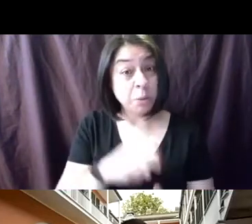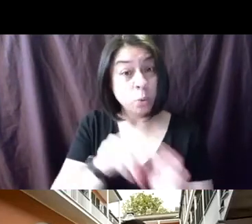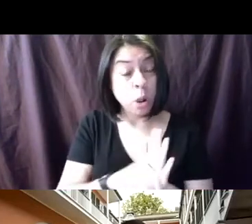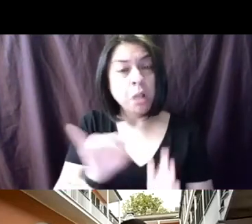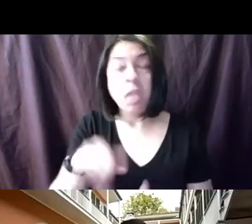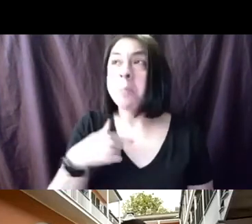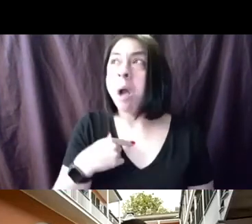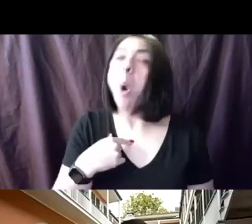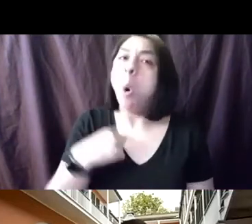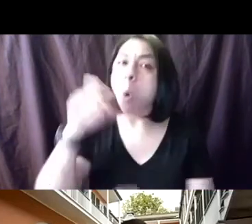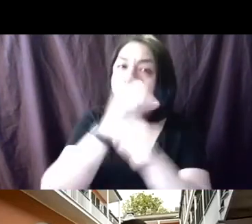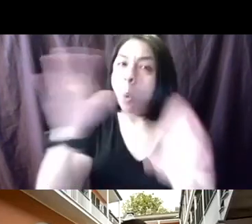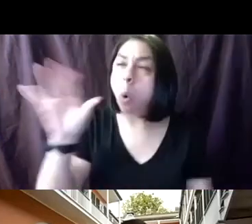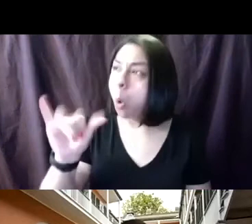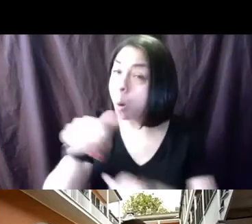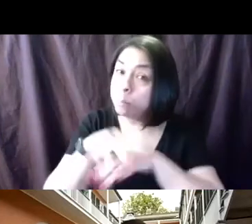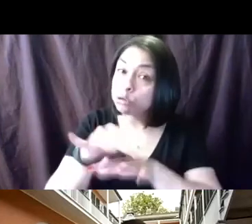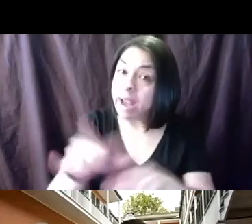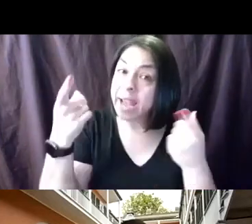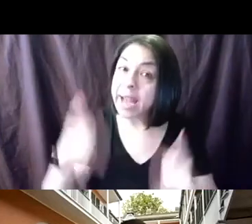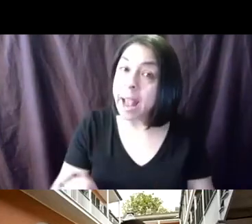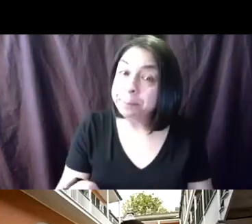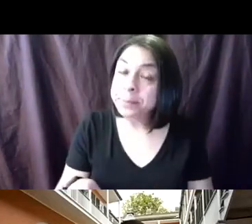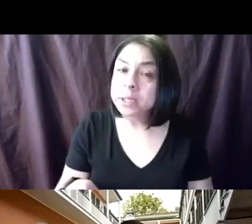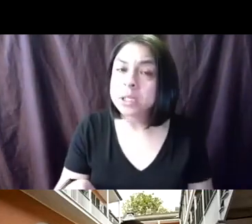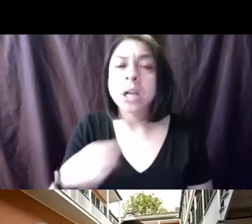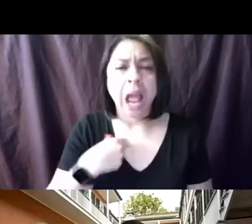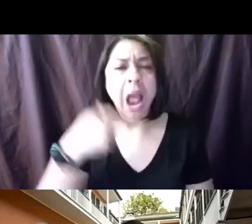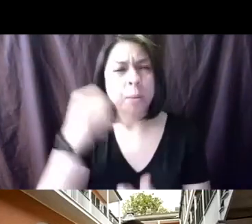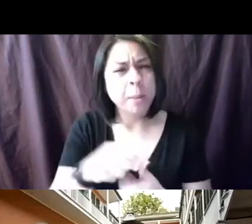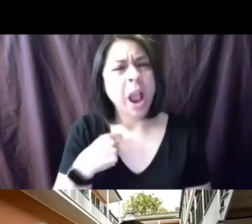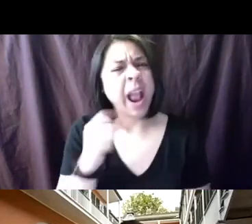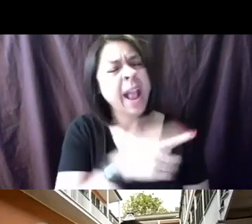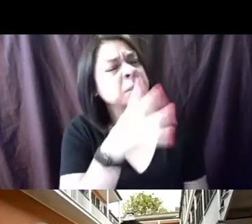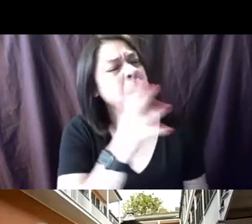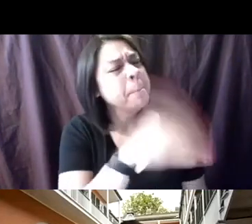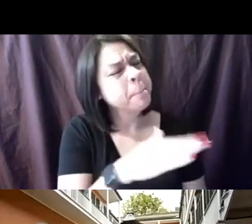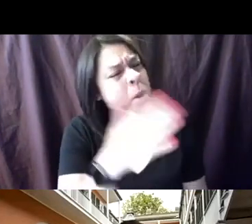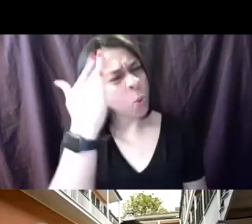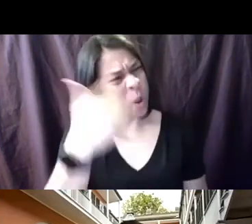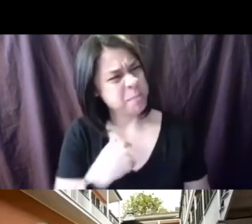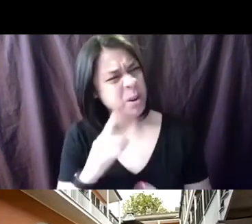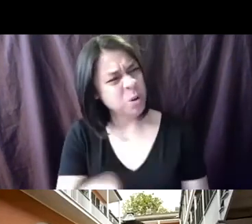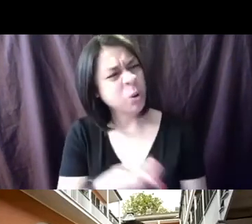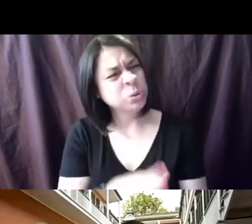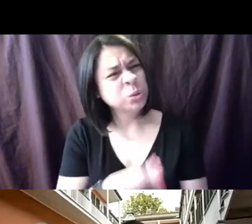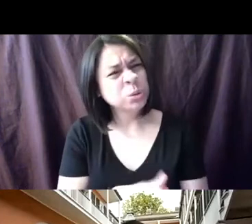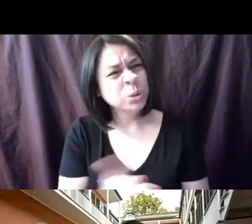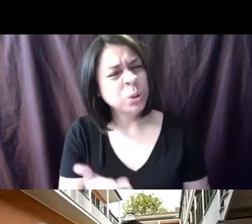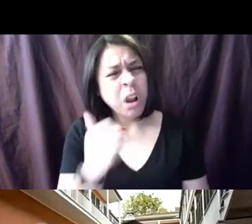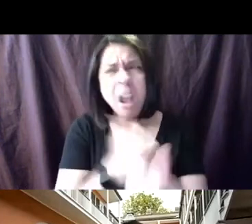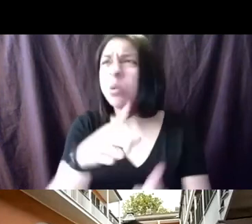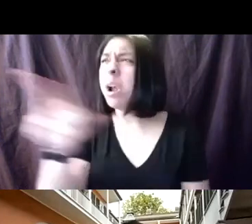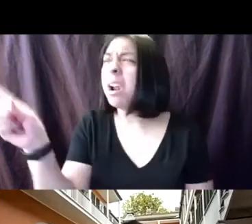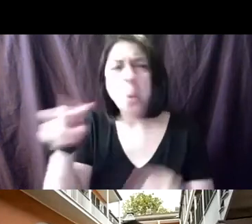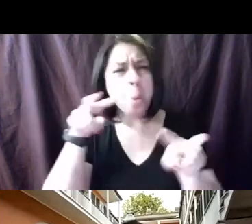thing we could relate it to, was that a parade was coming. And I kind of remember asking my mom why I had to go to school and everybody else